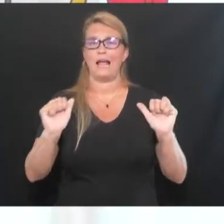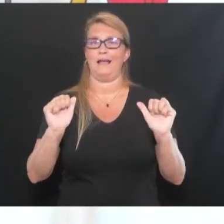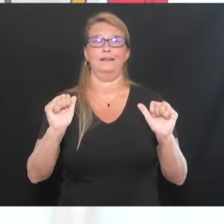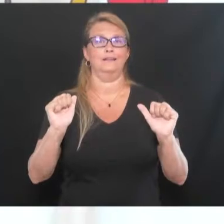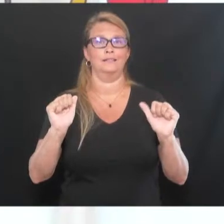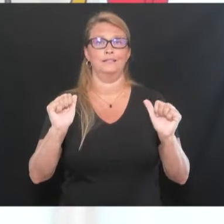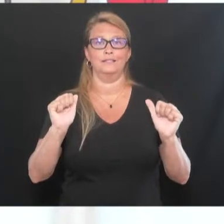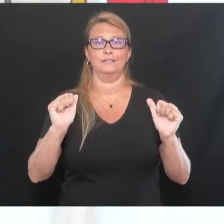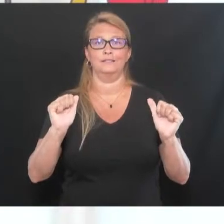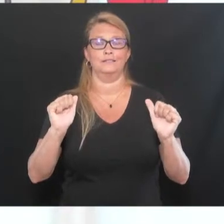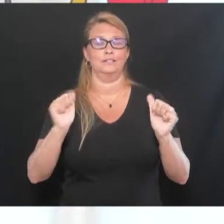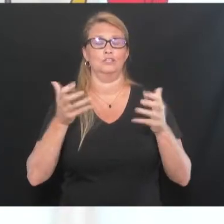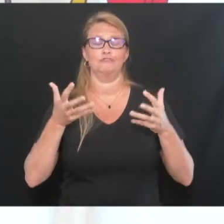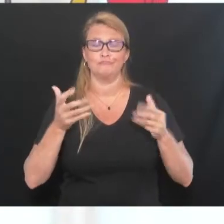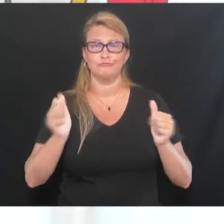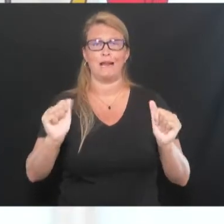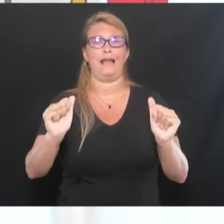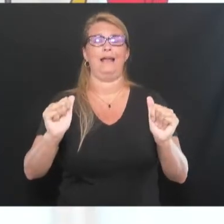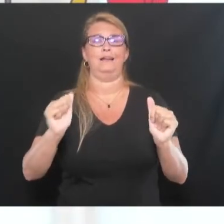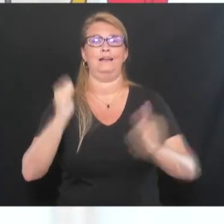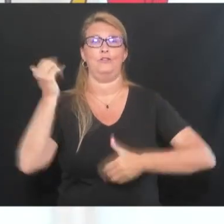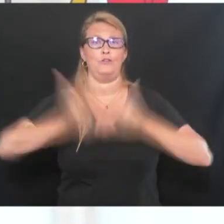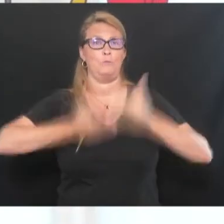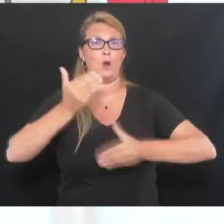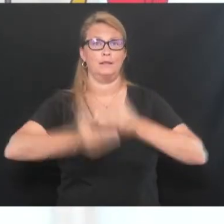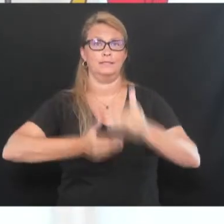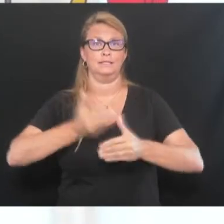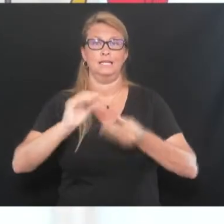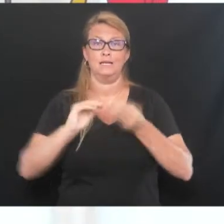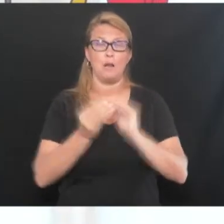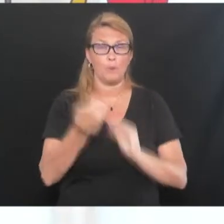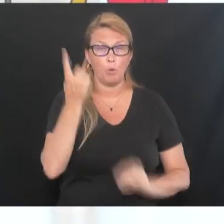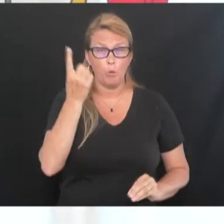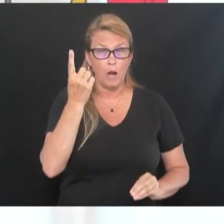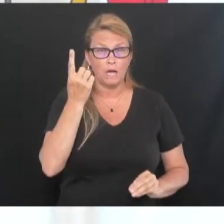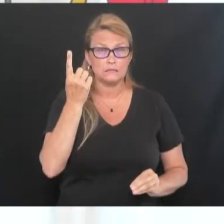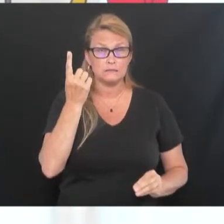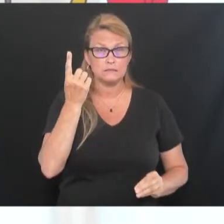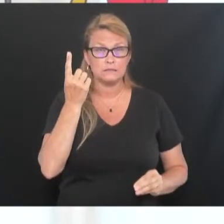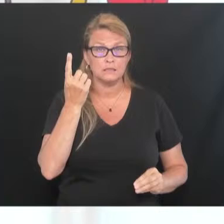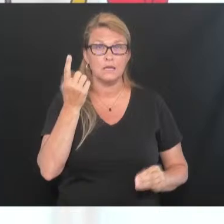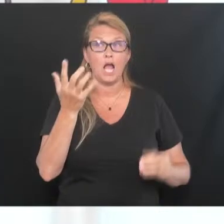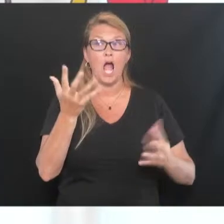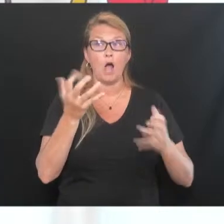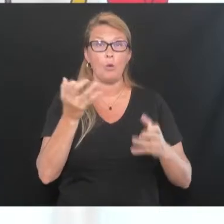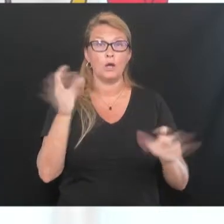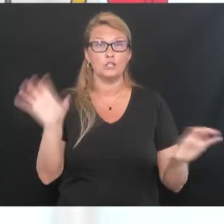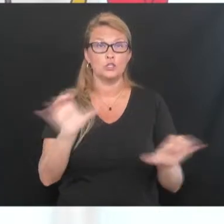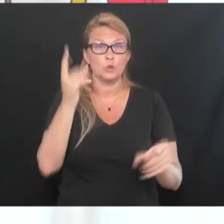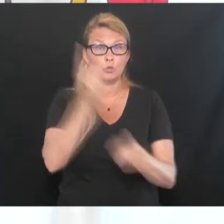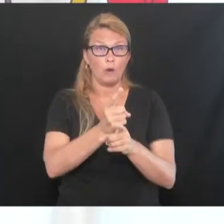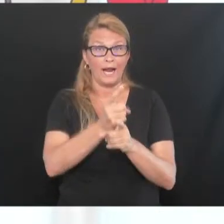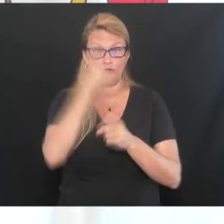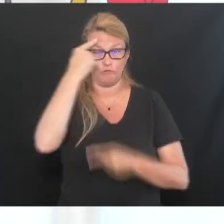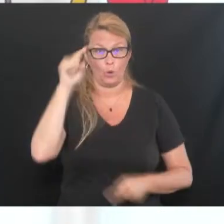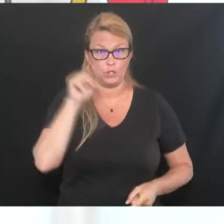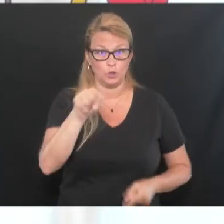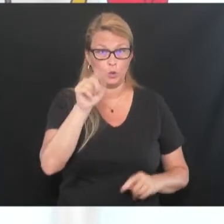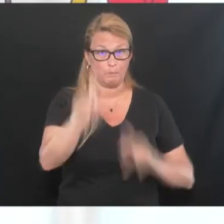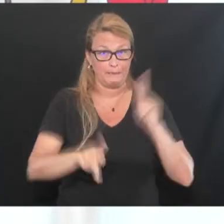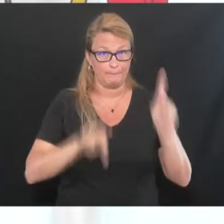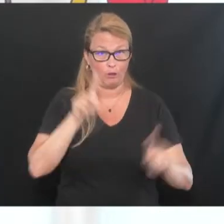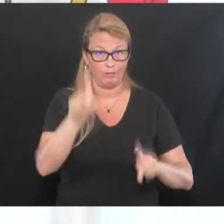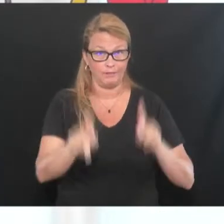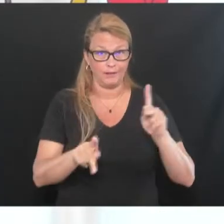process. The number one thing that I want to do is do what's right for the people. I'm not going to do anything